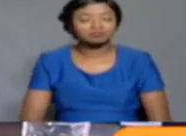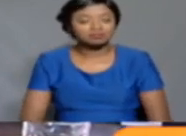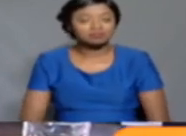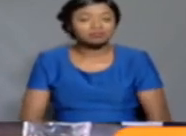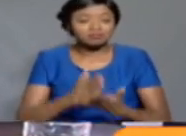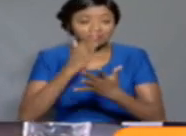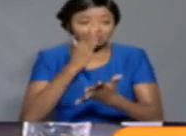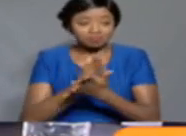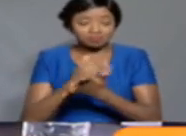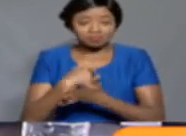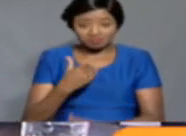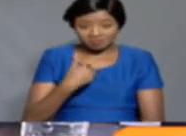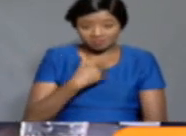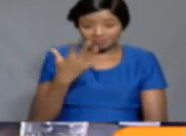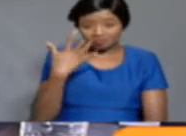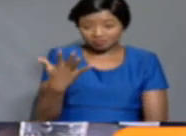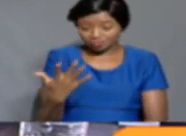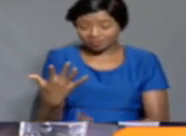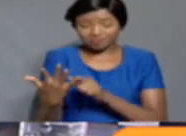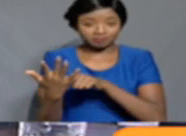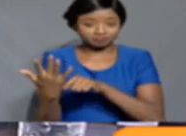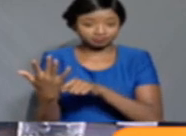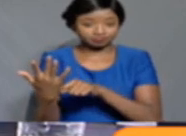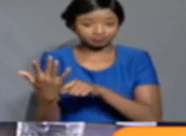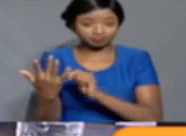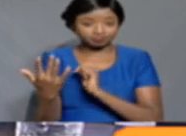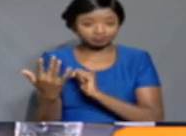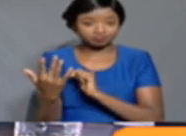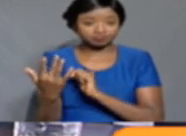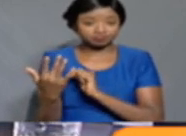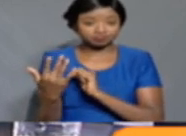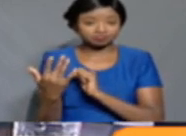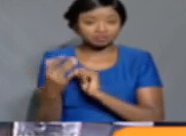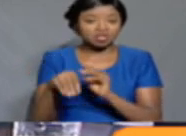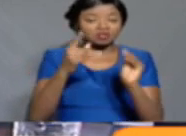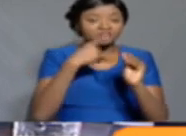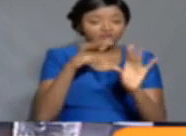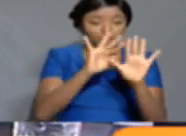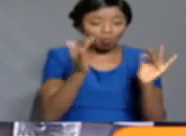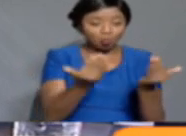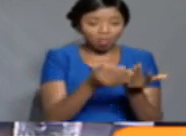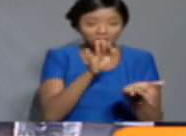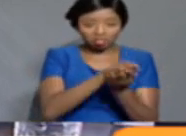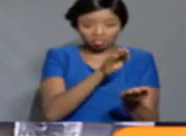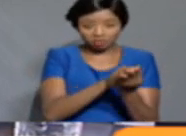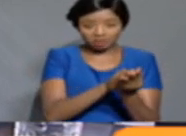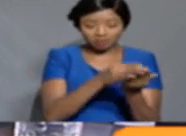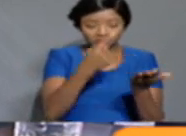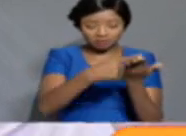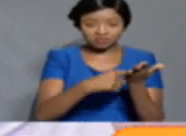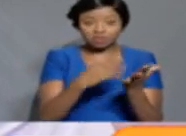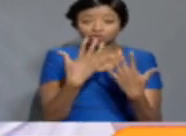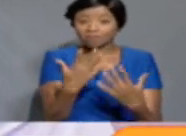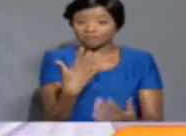huge document, a paper that was presented to the World Bank. It's a World Bank discussion